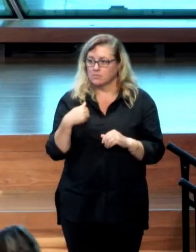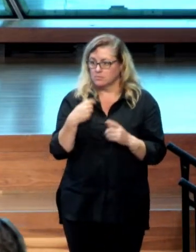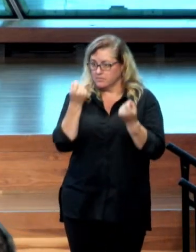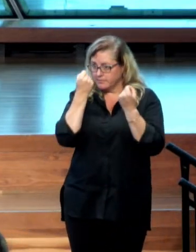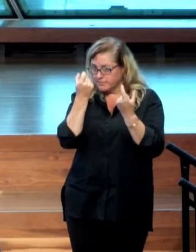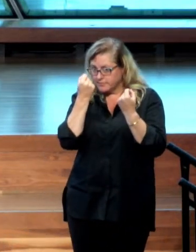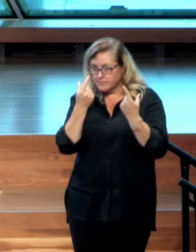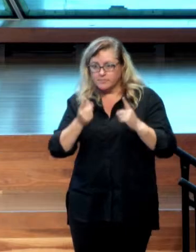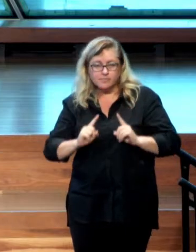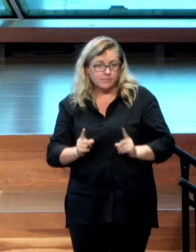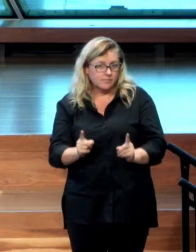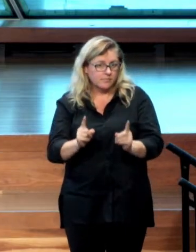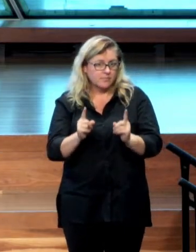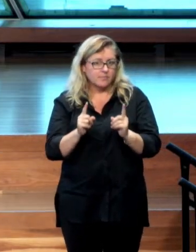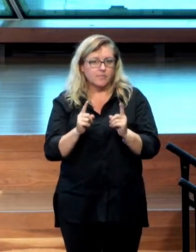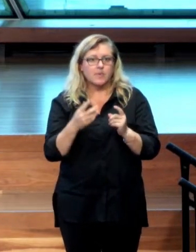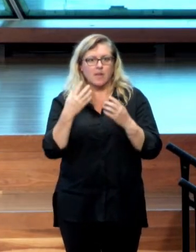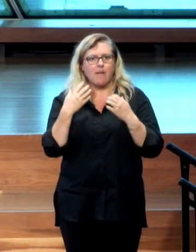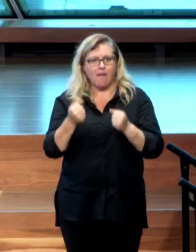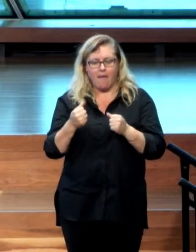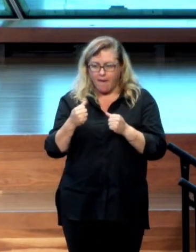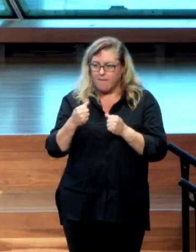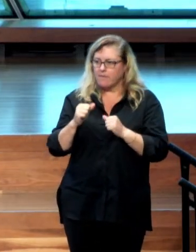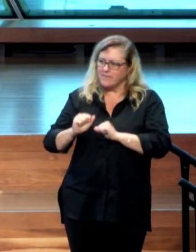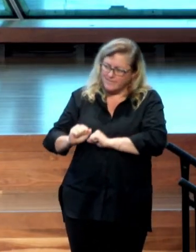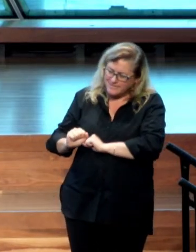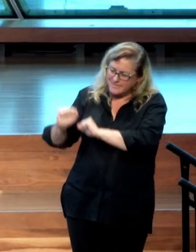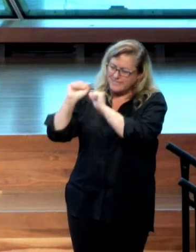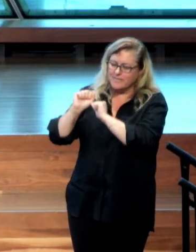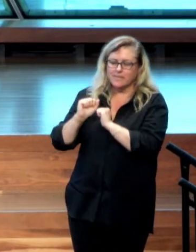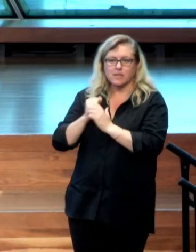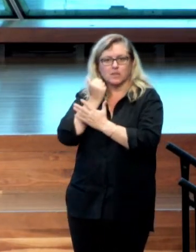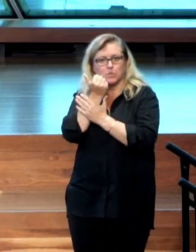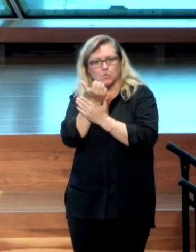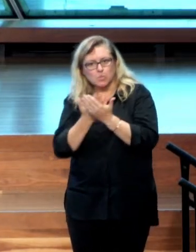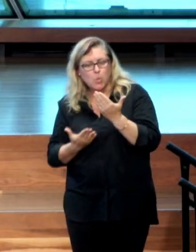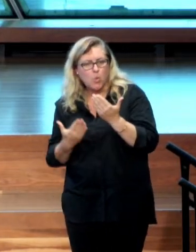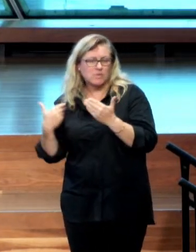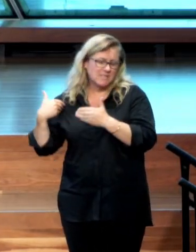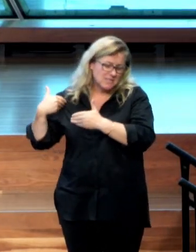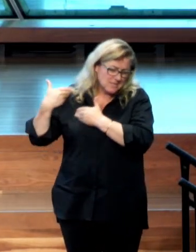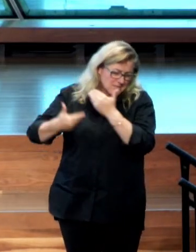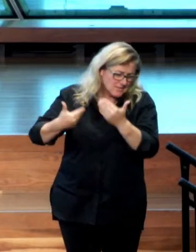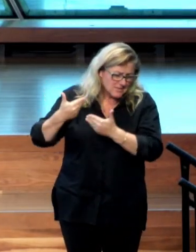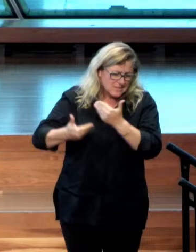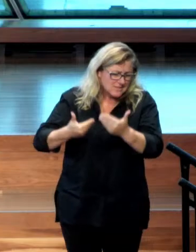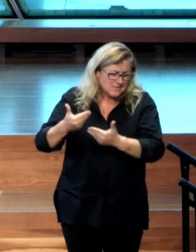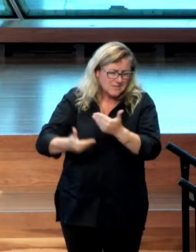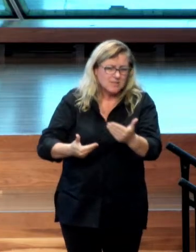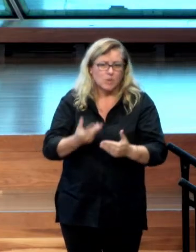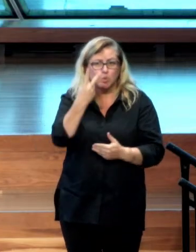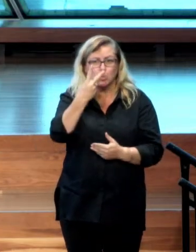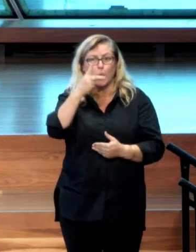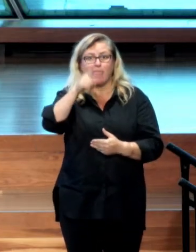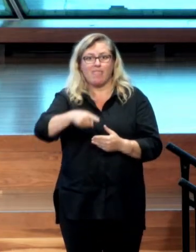there's been a legacy of storytelling on these very lands for probably about 2,000